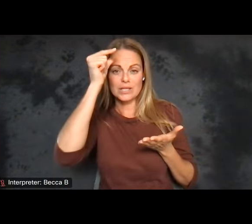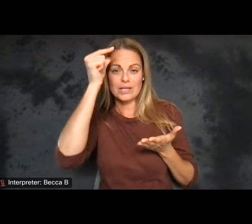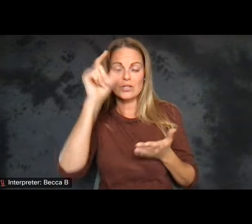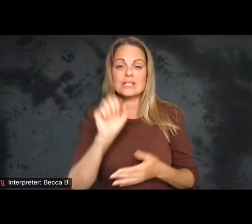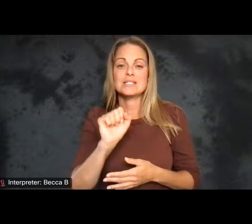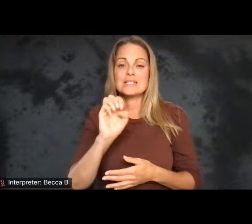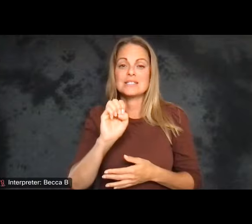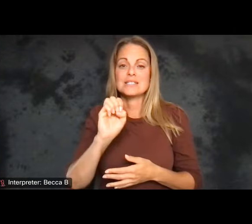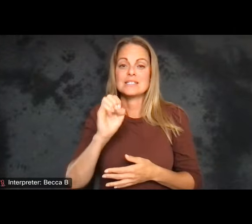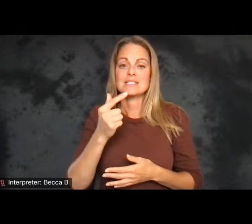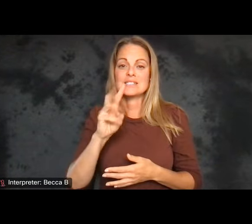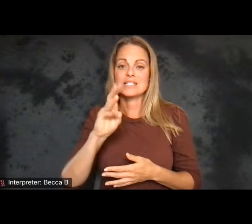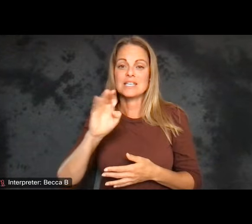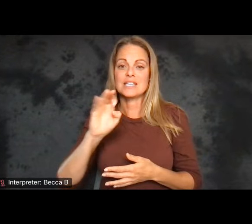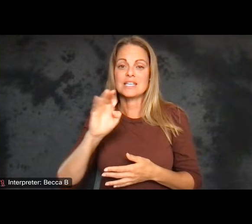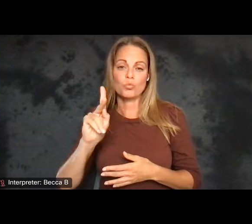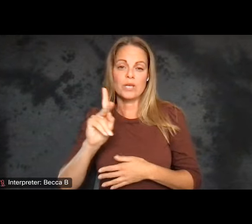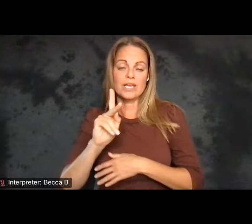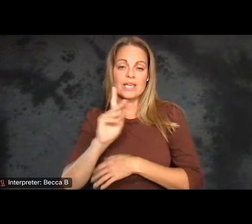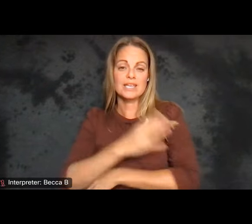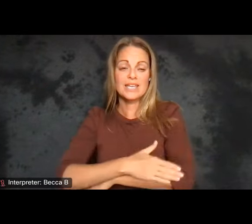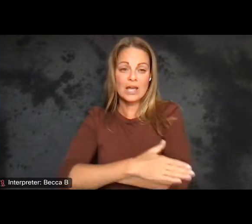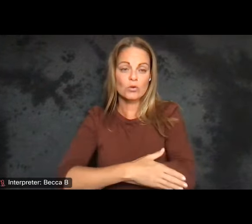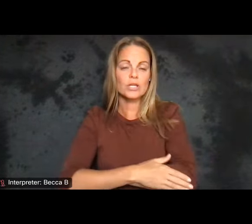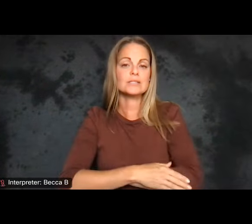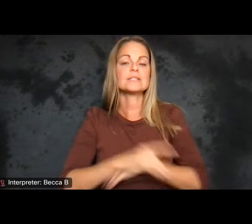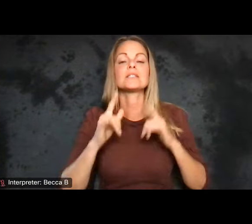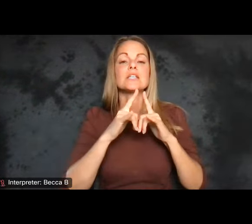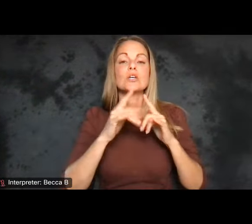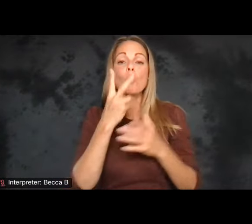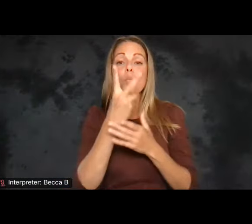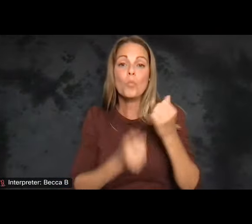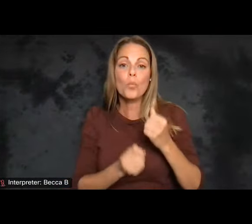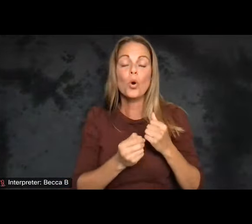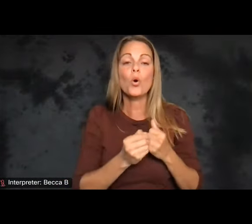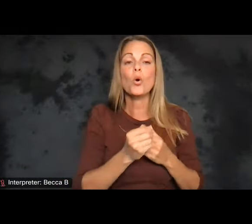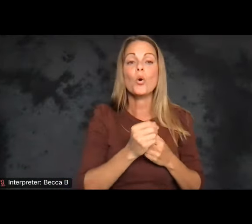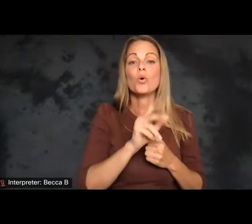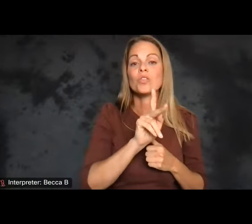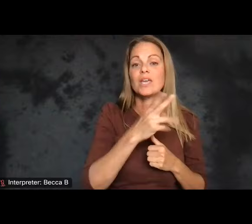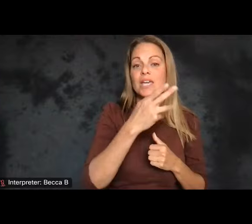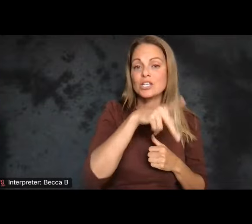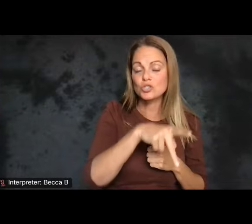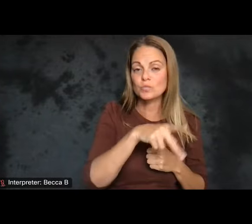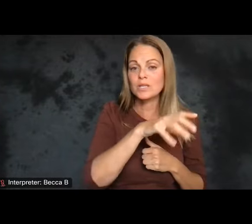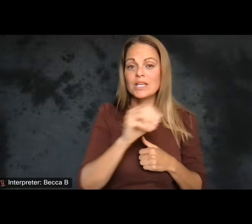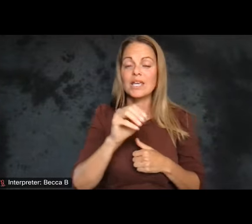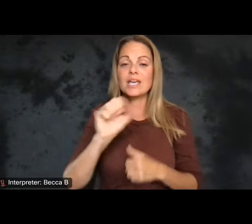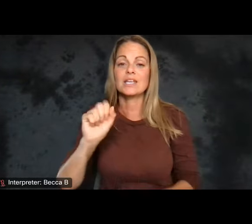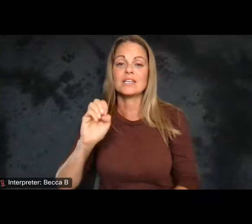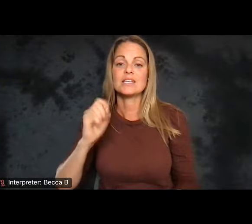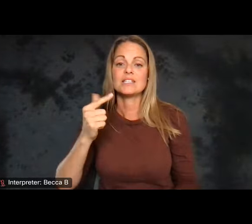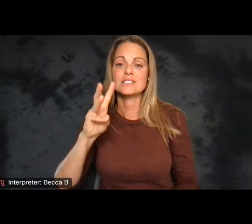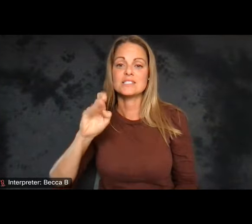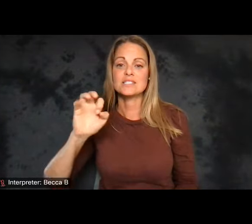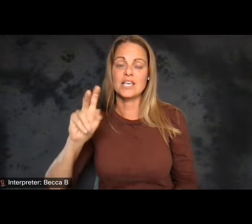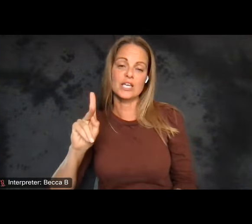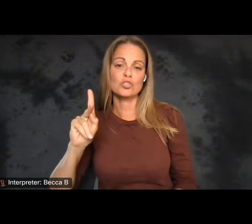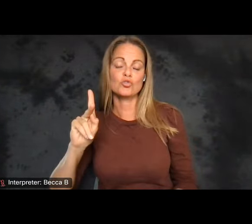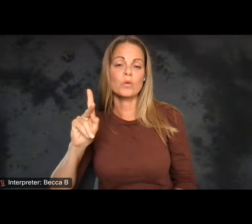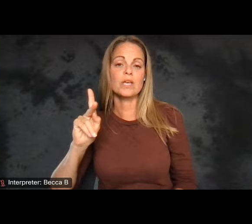of a joint hangar facility housing both KHP law enforcement aircraft and Sedgwick County Sheriff's Office